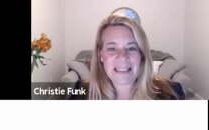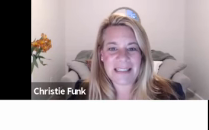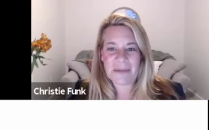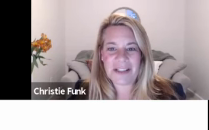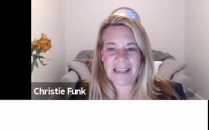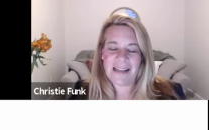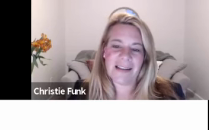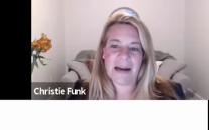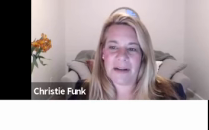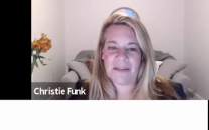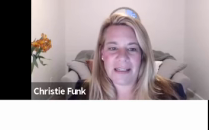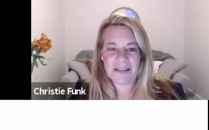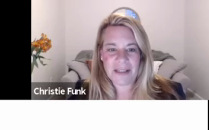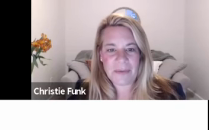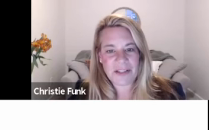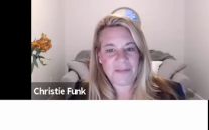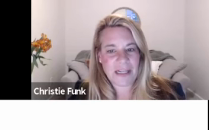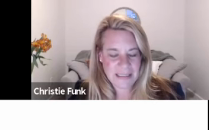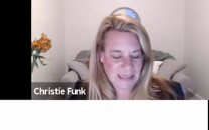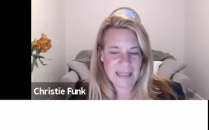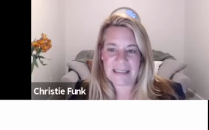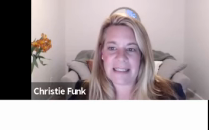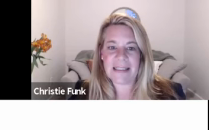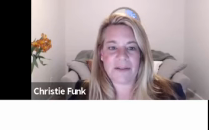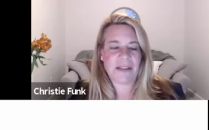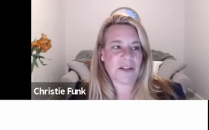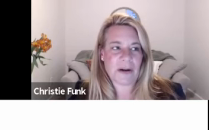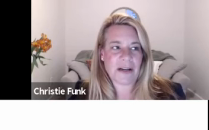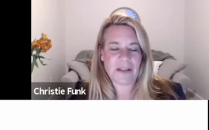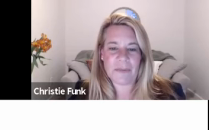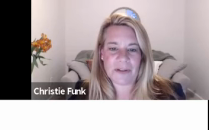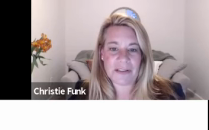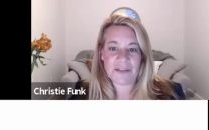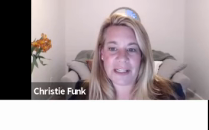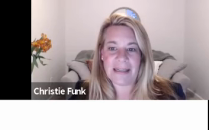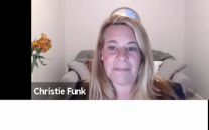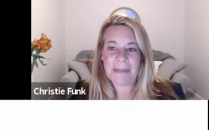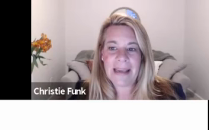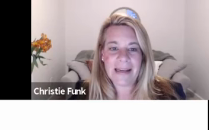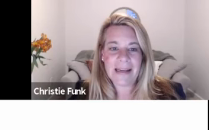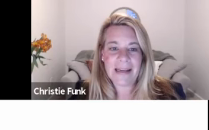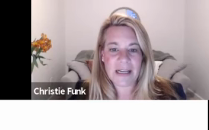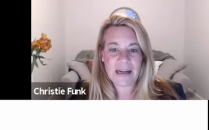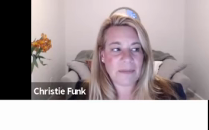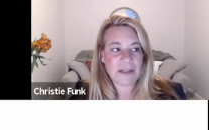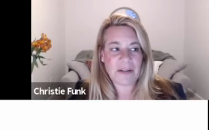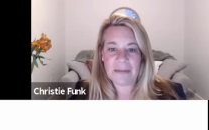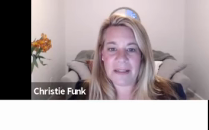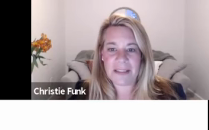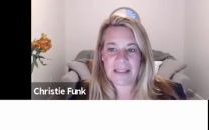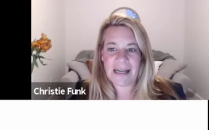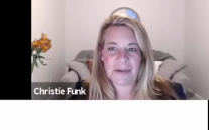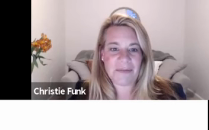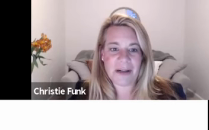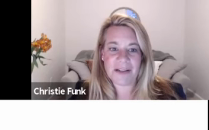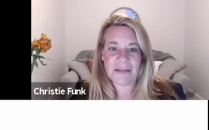this process emerged a key collaborative activity with Jeff Johnson at the Tech Center Research Park in Newport News, Virginia. And over time, the development